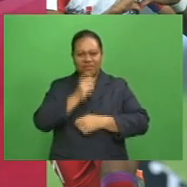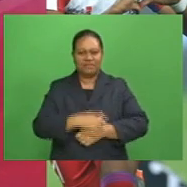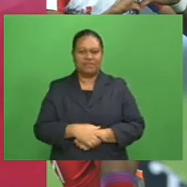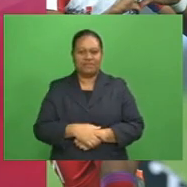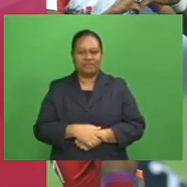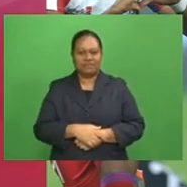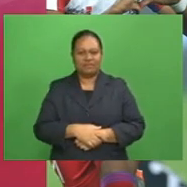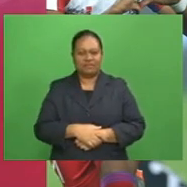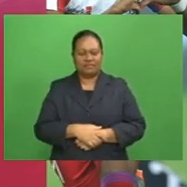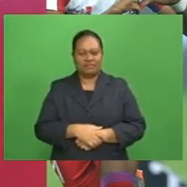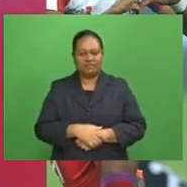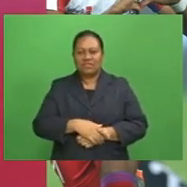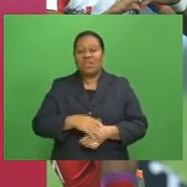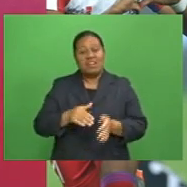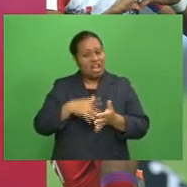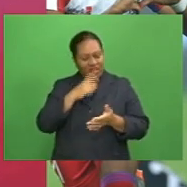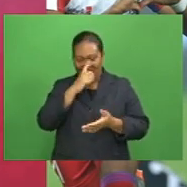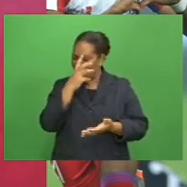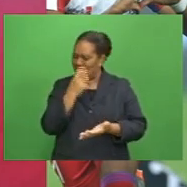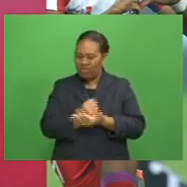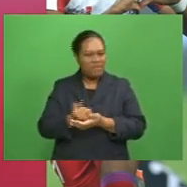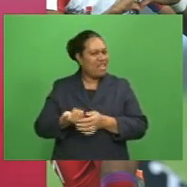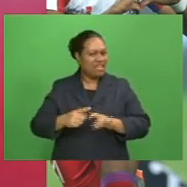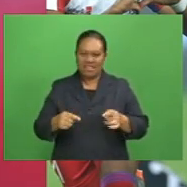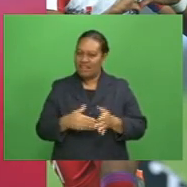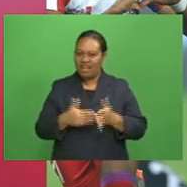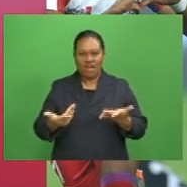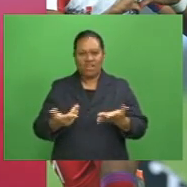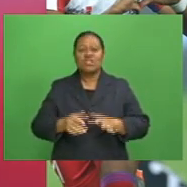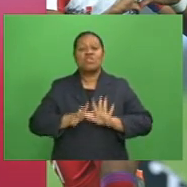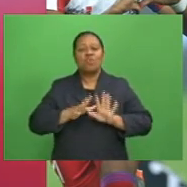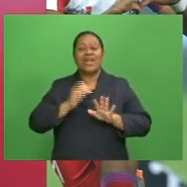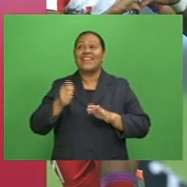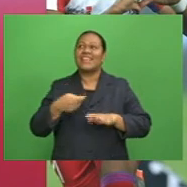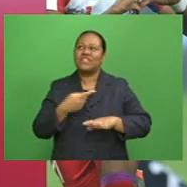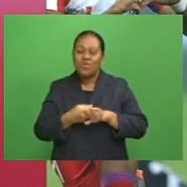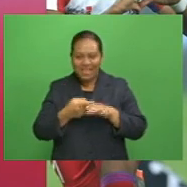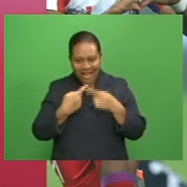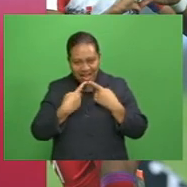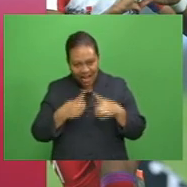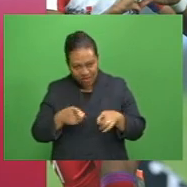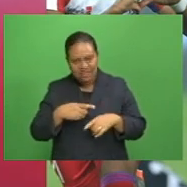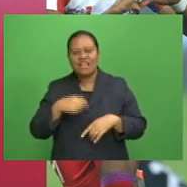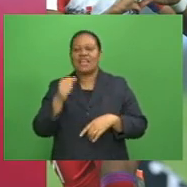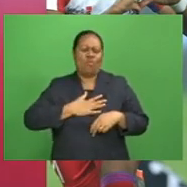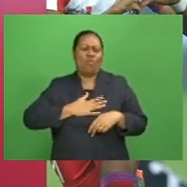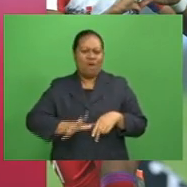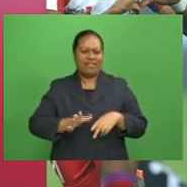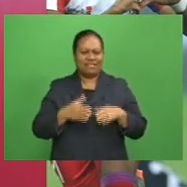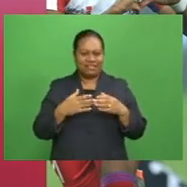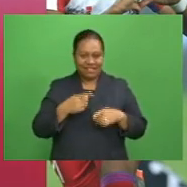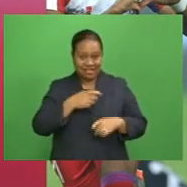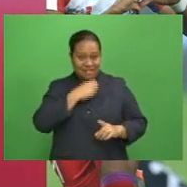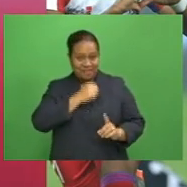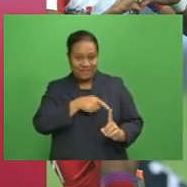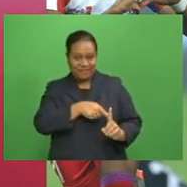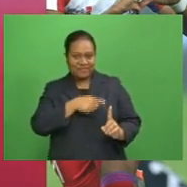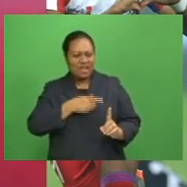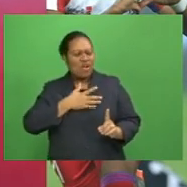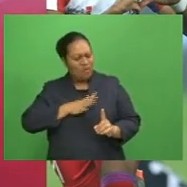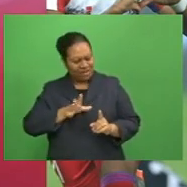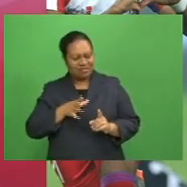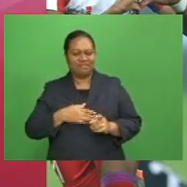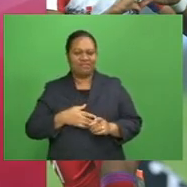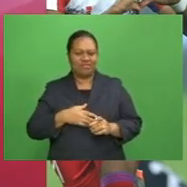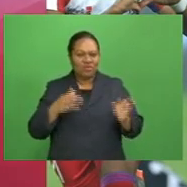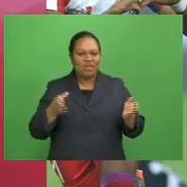we can't confirm until next week when we will make an announcement on which club we're going with. Roy's